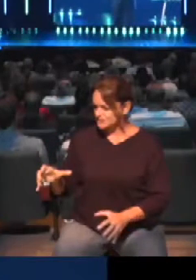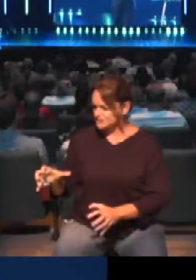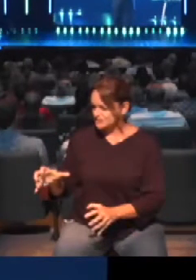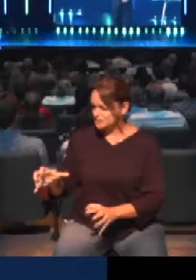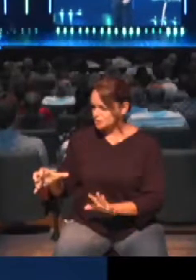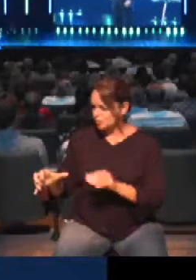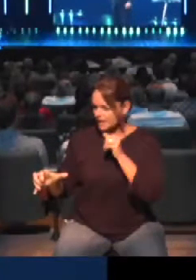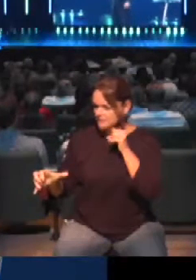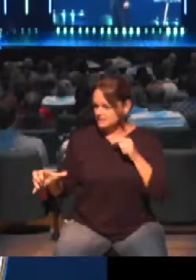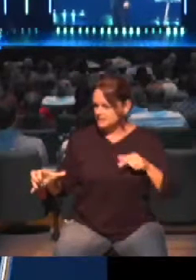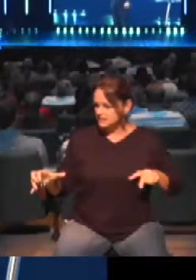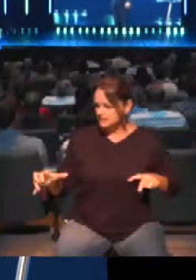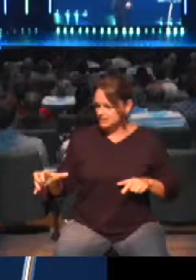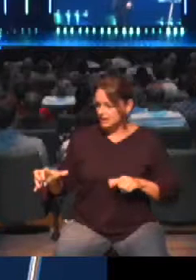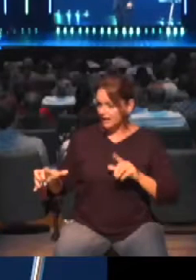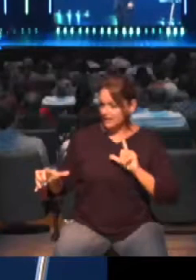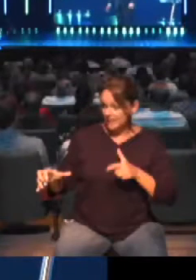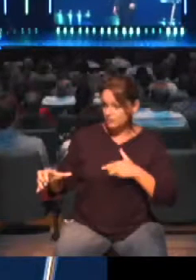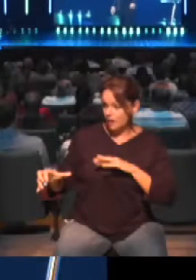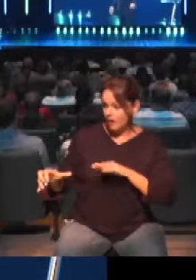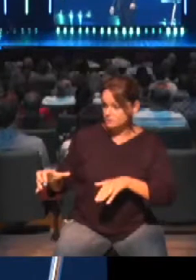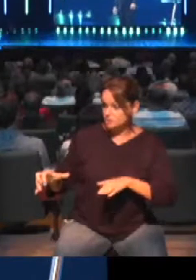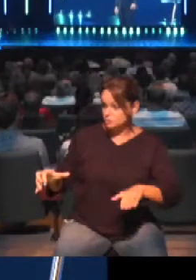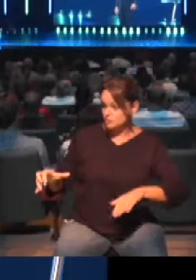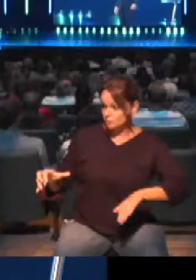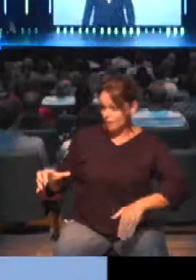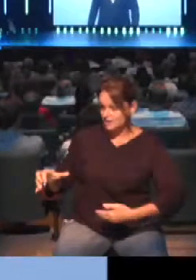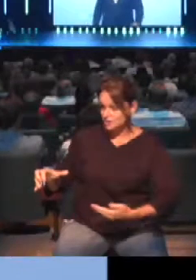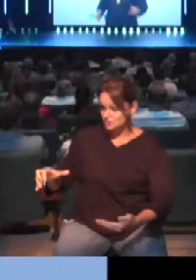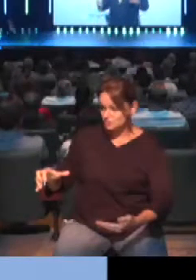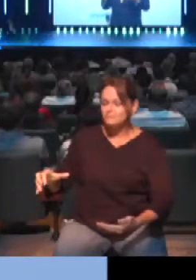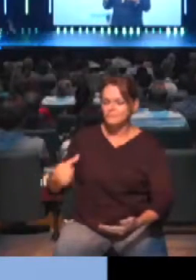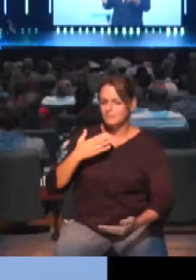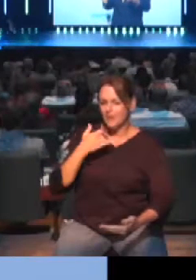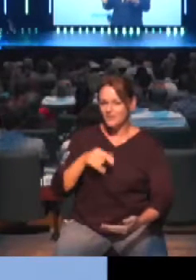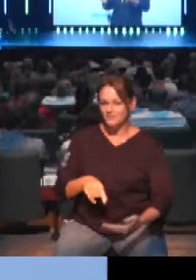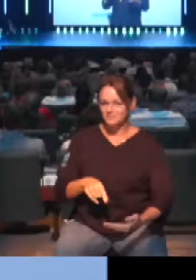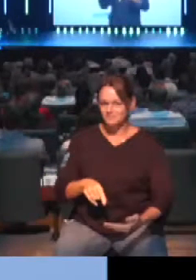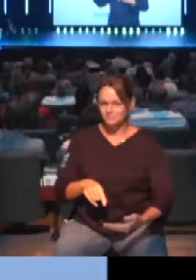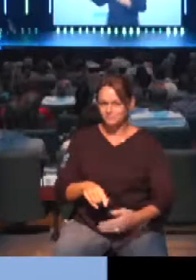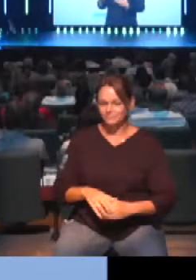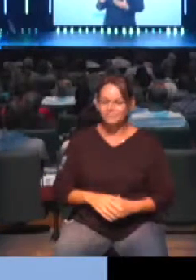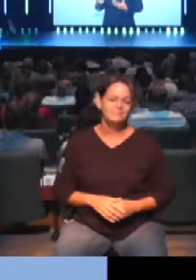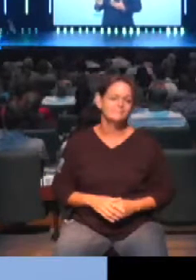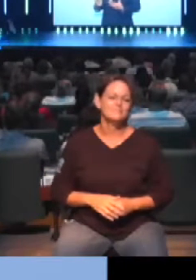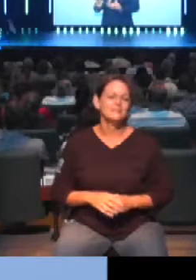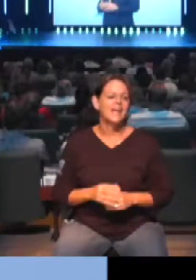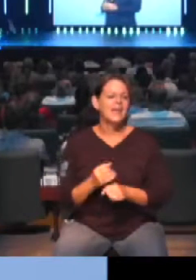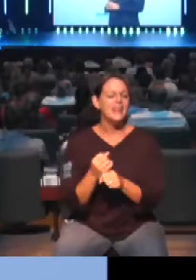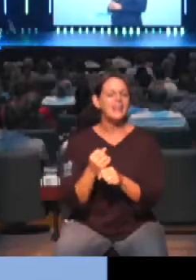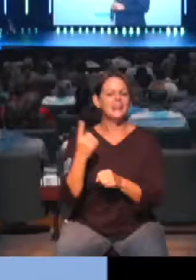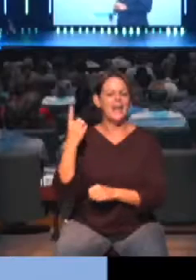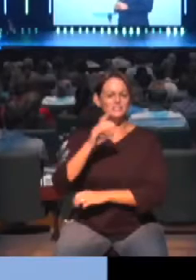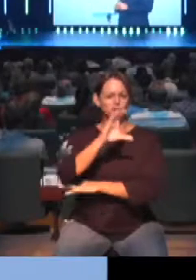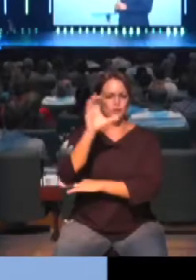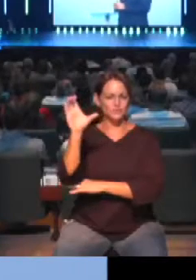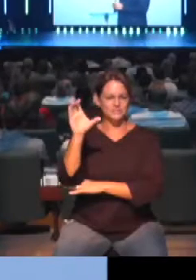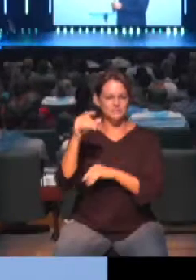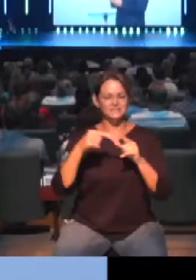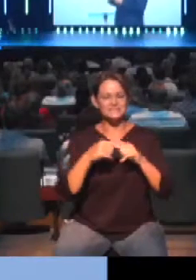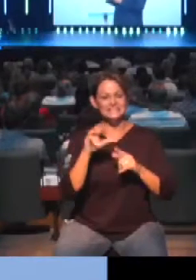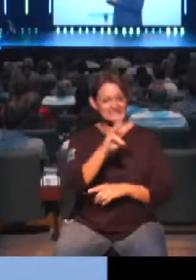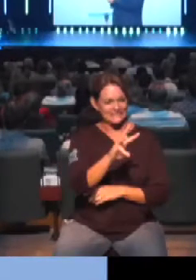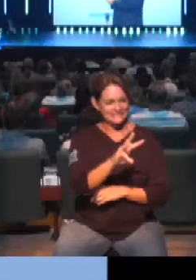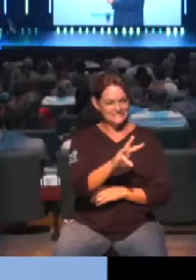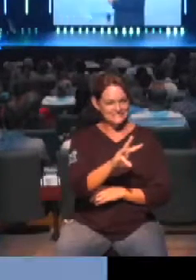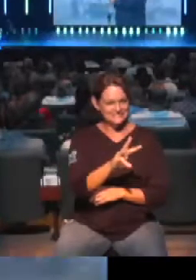hold on, because there's a better one coming along. So, and I brought a picture. This is from last Christmas, so this only shows 6